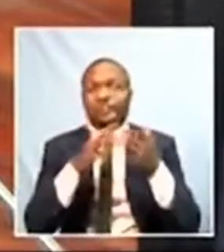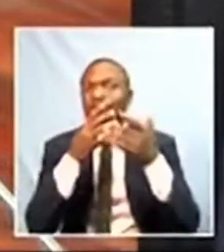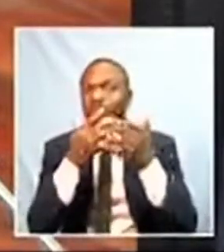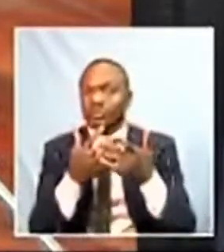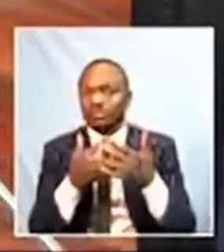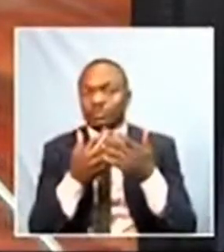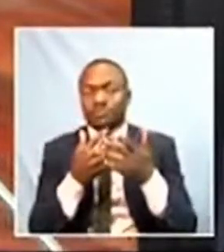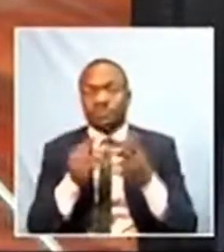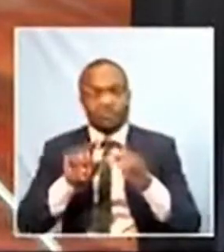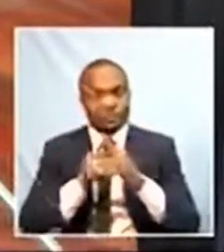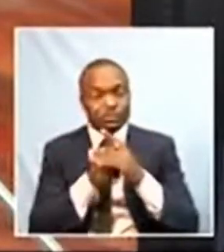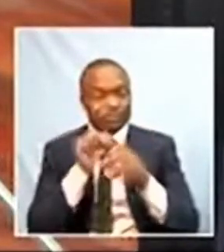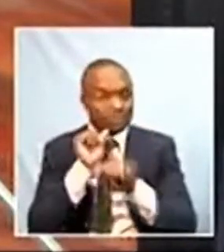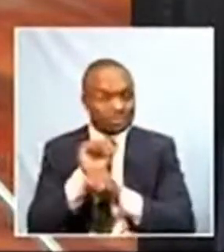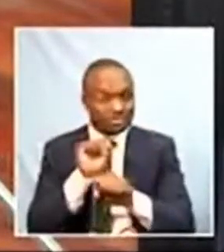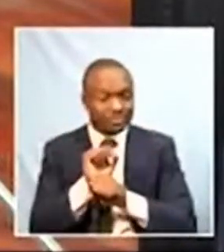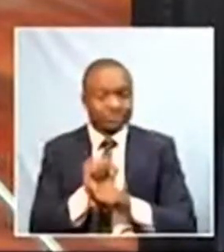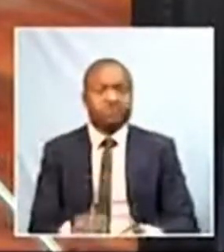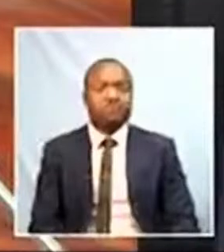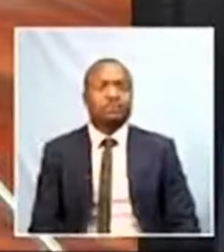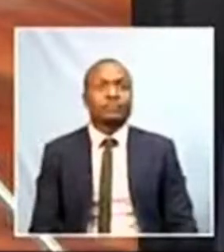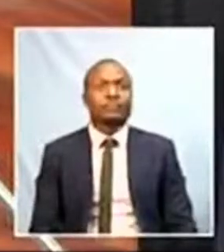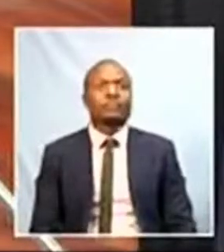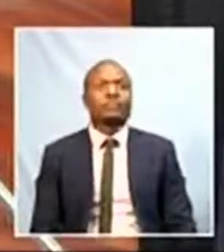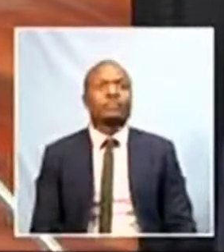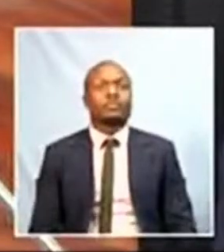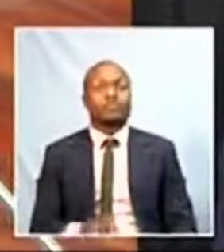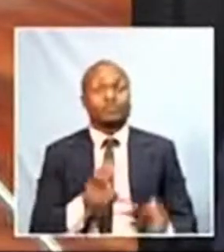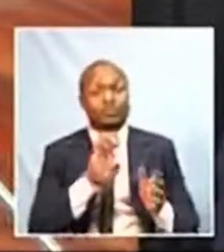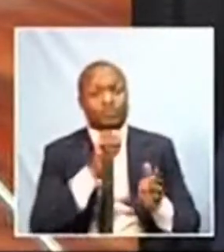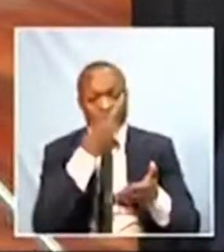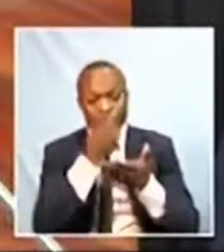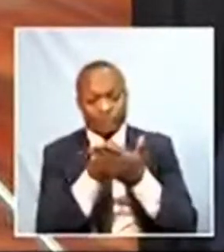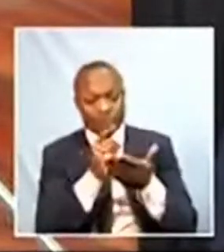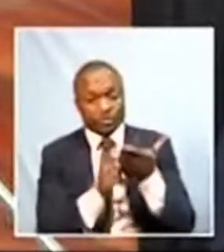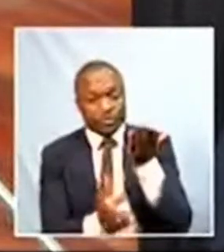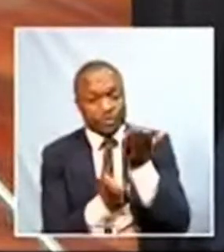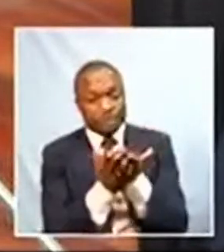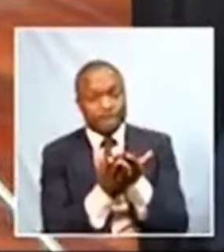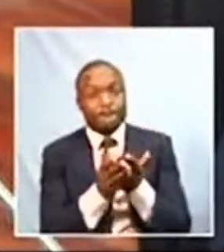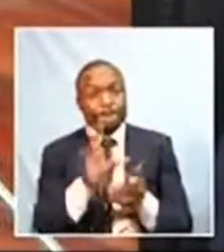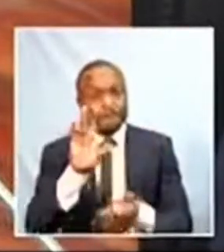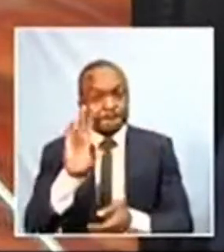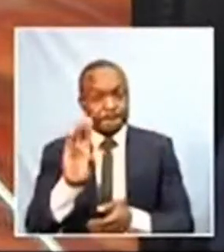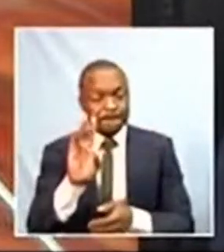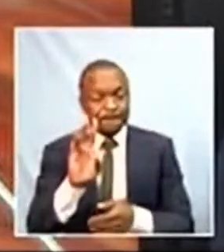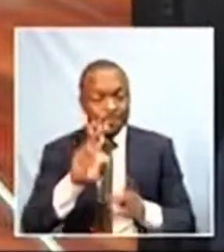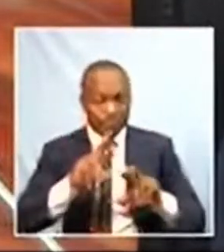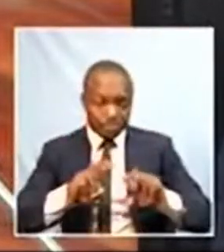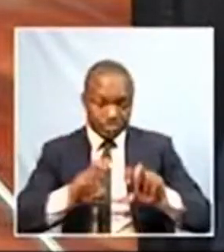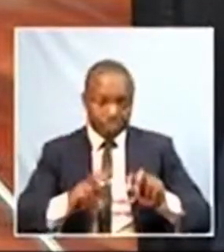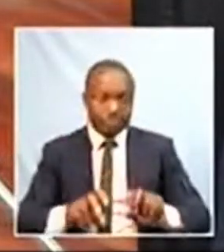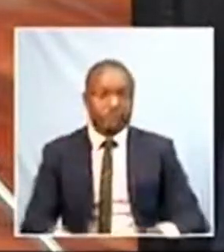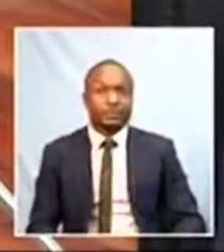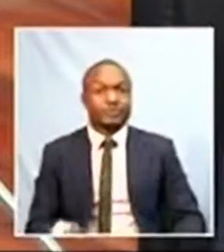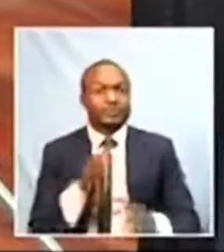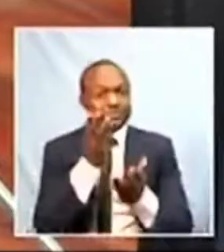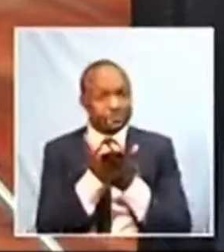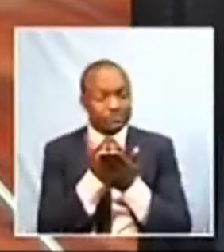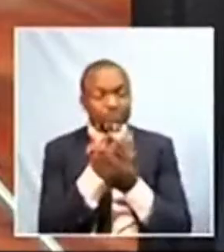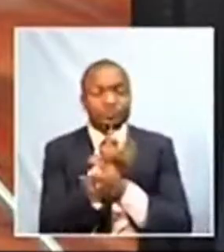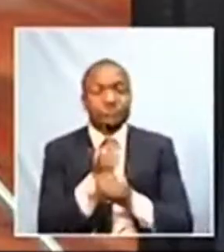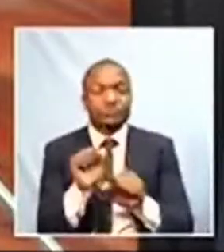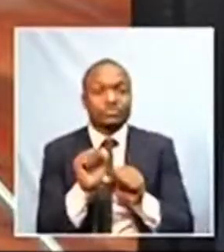awaiting commencement of works, as evidenced on the attached Appendix 7 for reference. Remedial